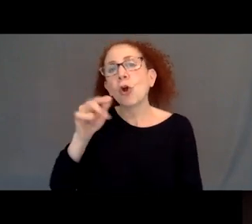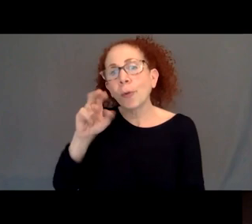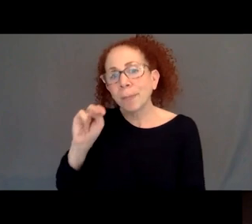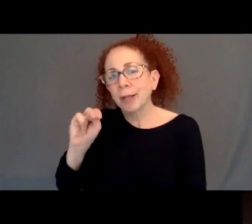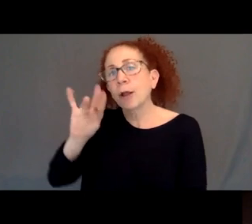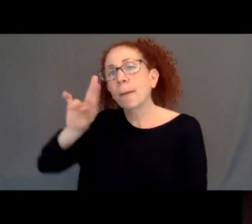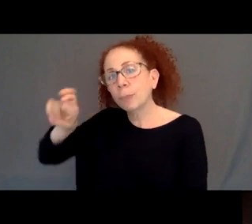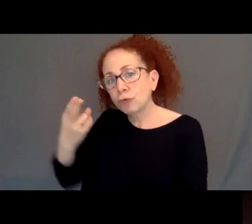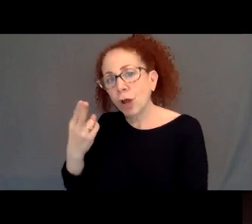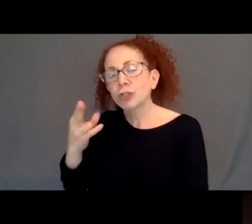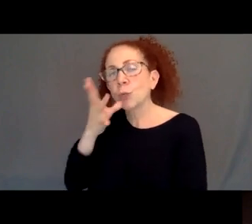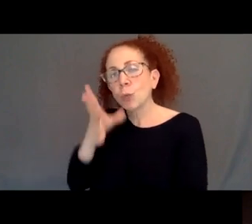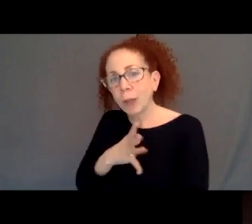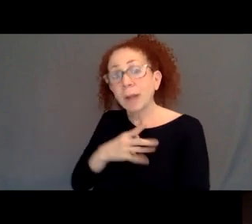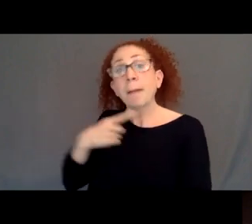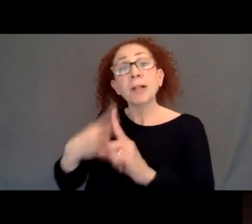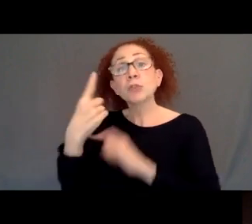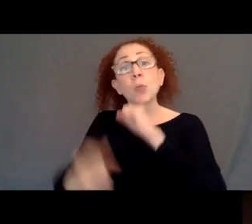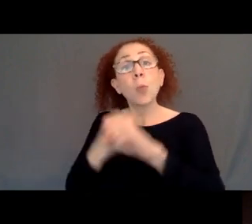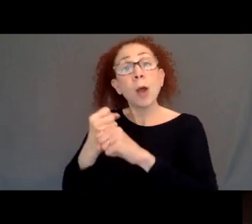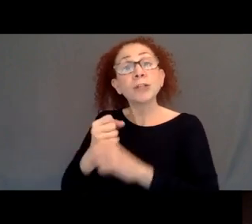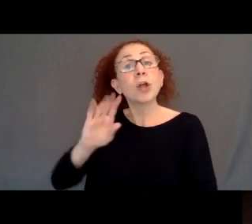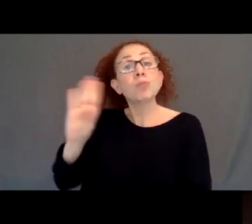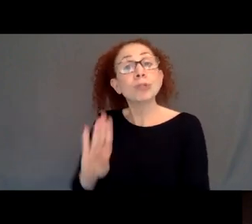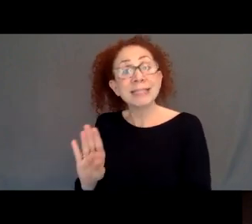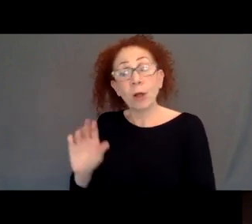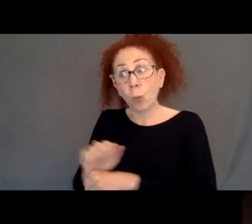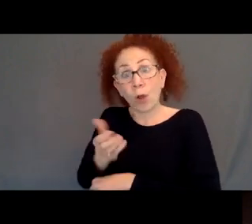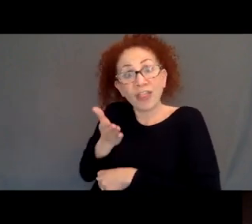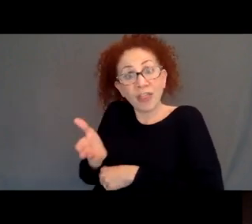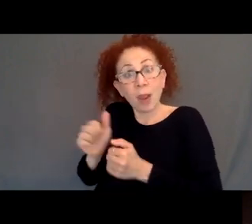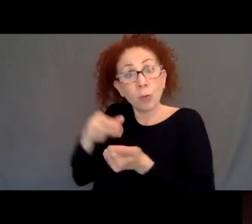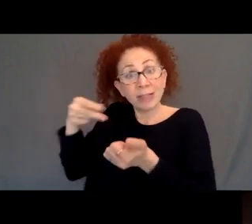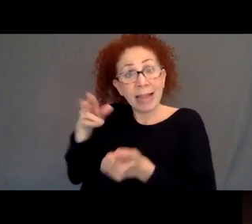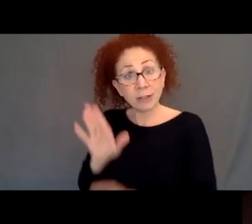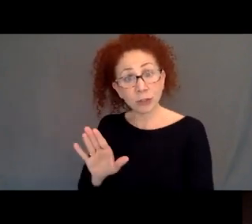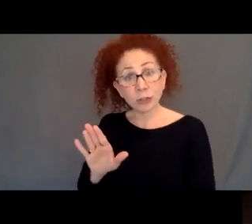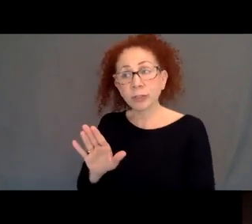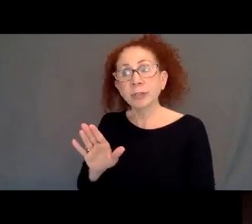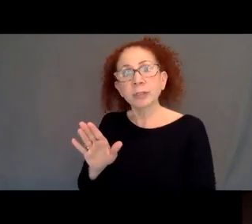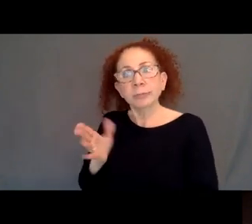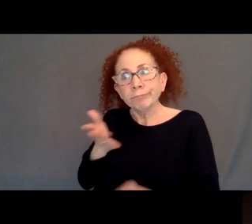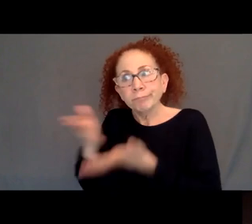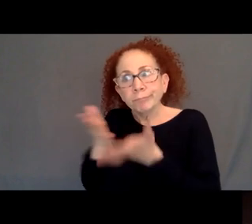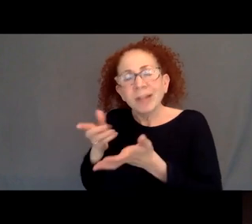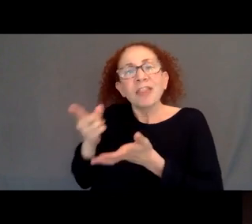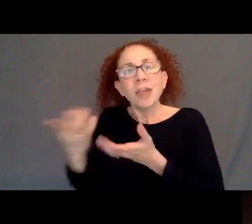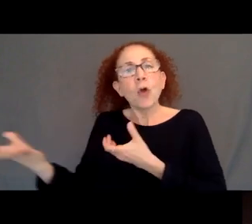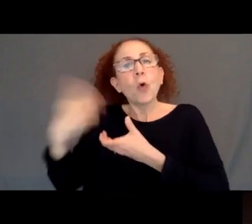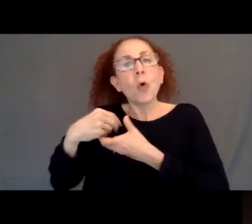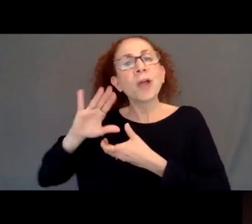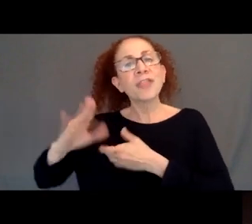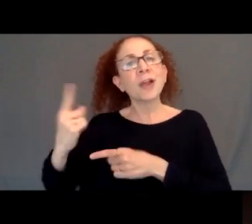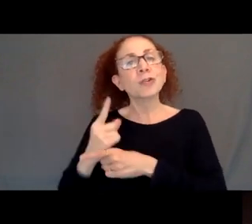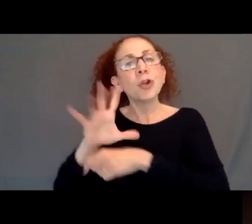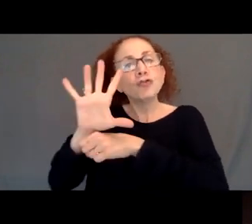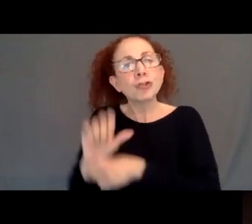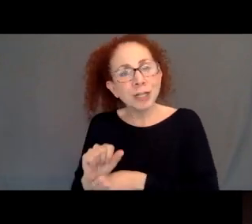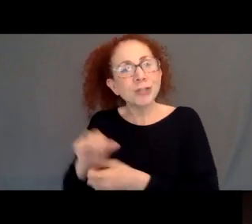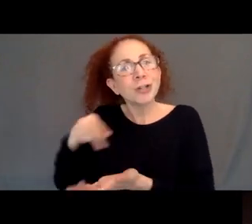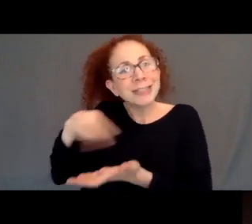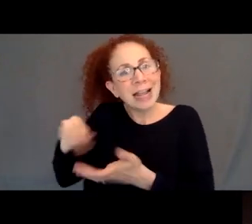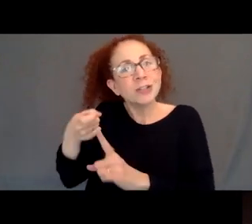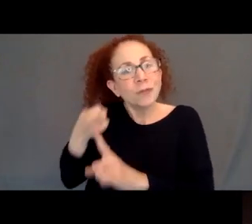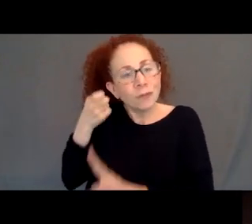but also had spent a year in Brazil working with dancers who were incorporating the traditional dance and music forms